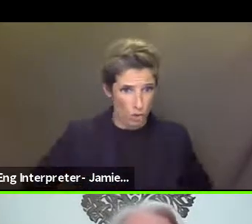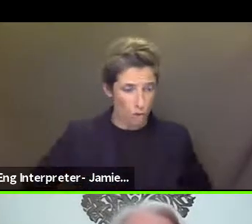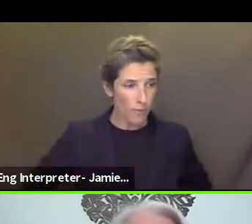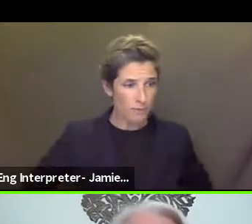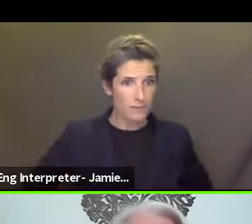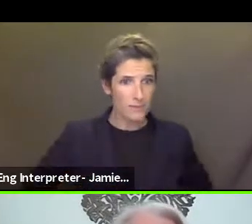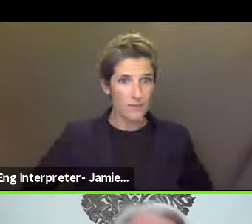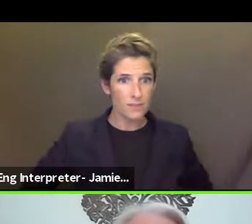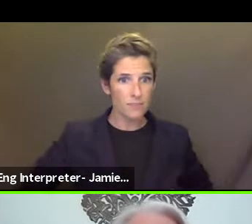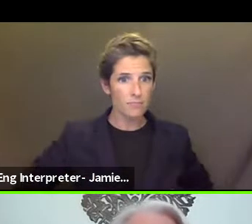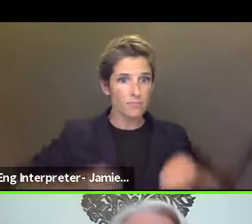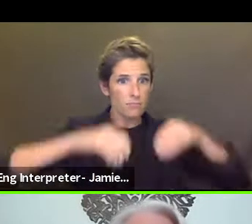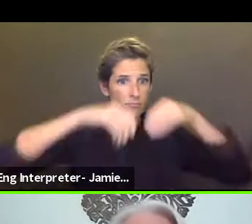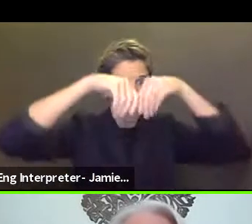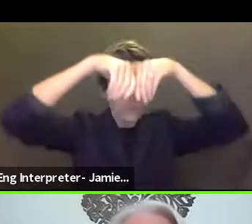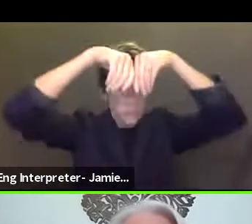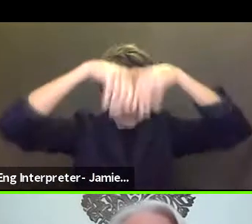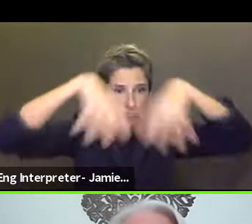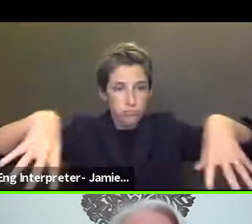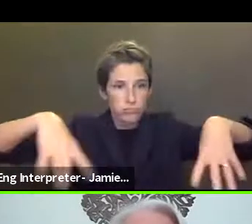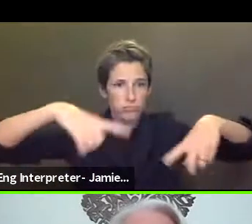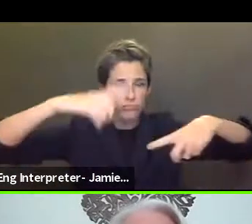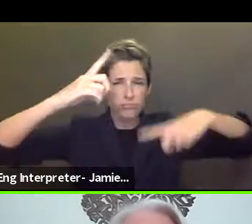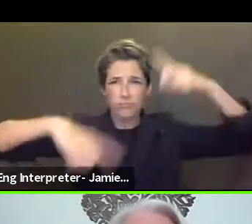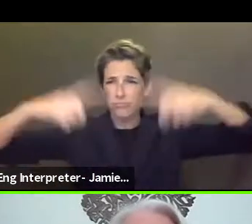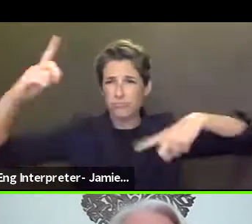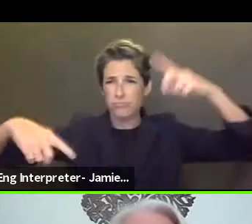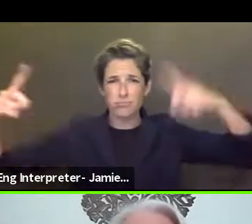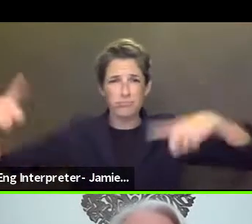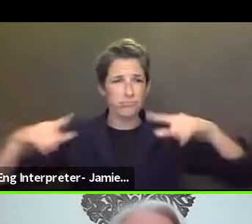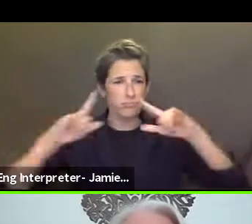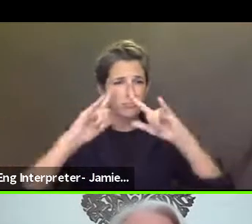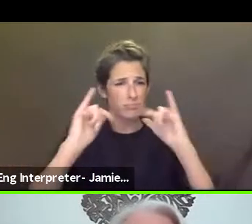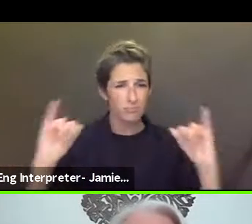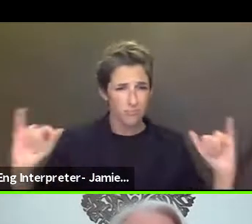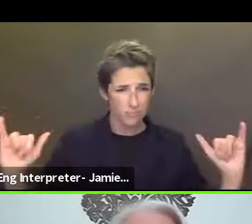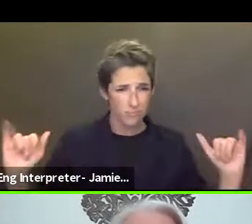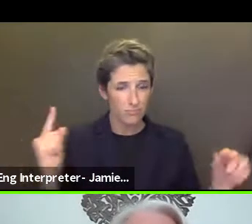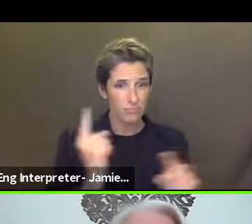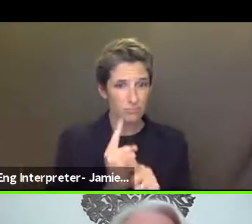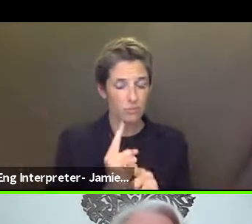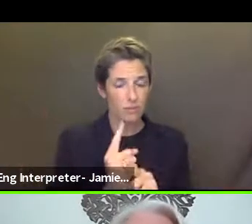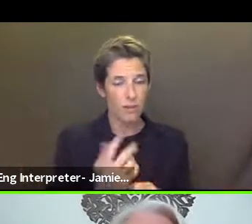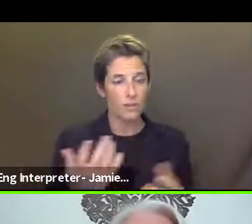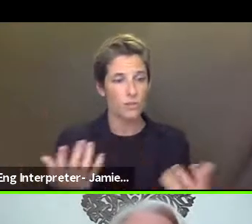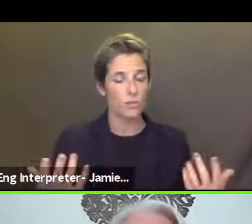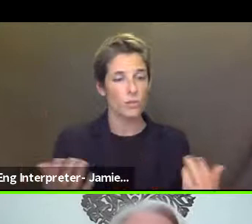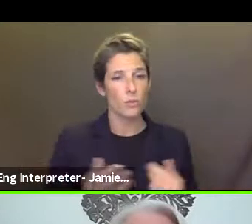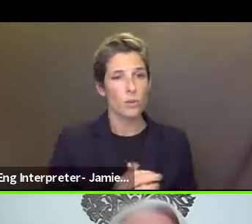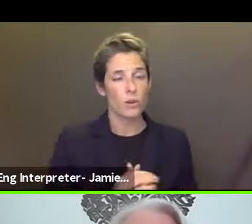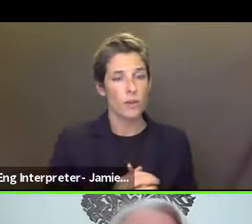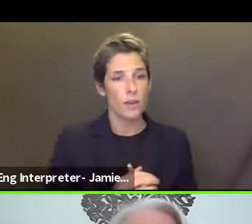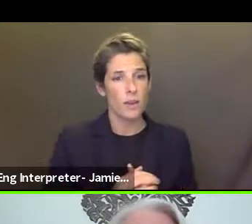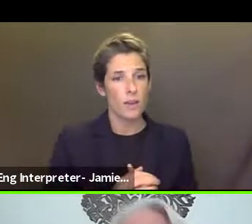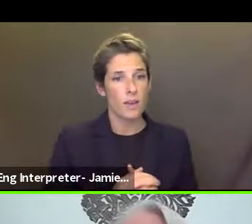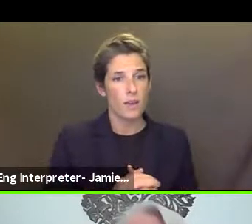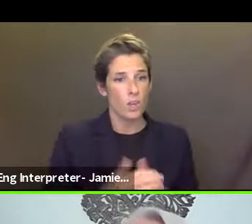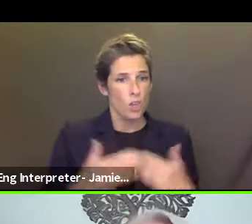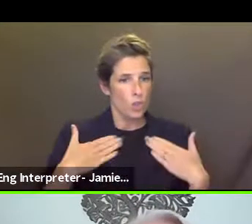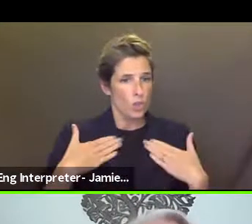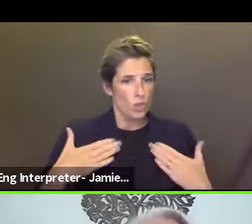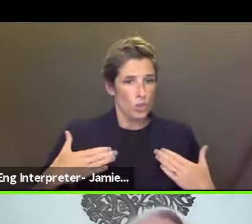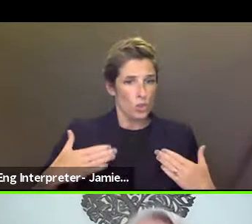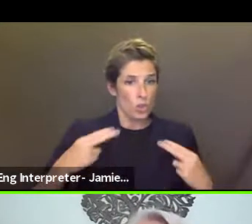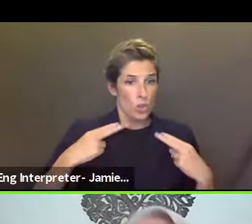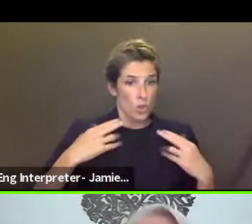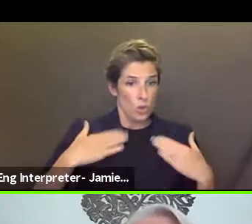many of these differences and variations that human beings